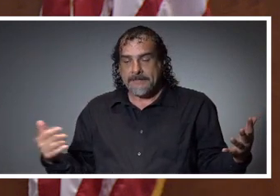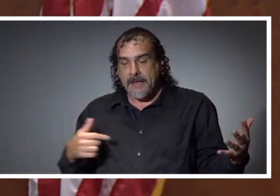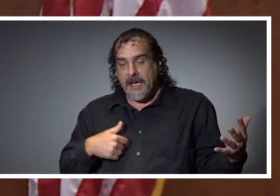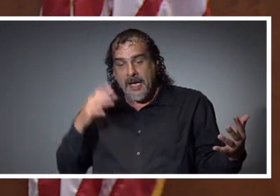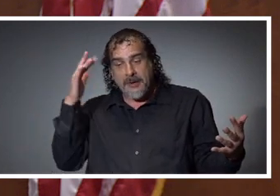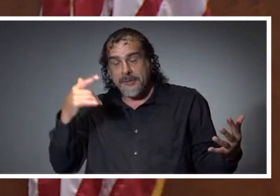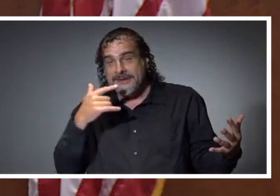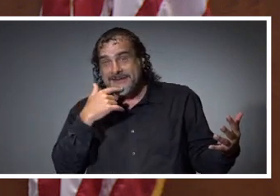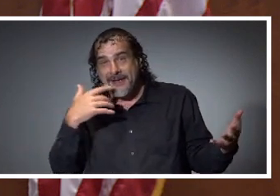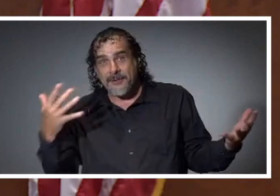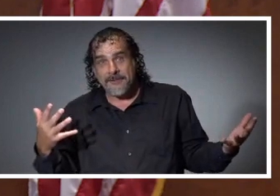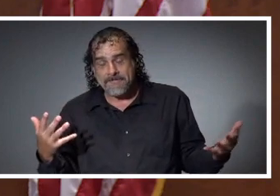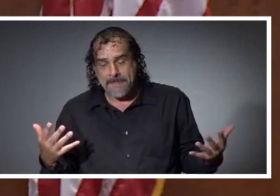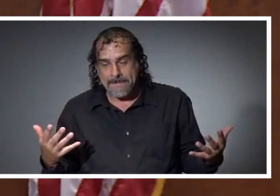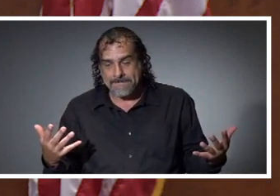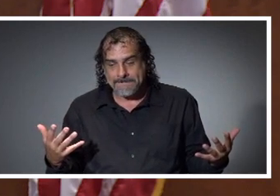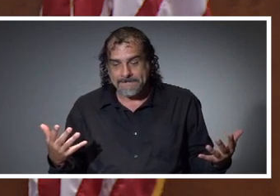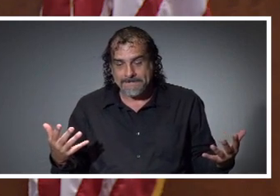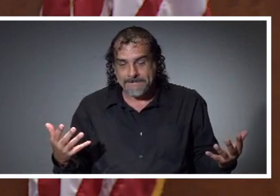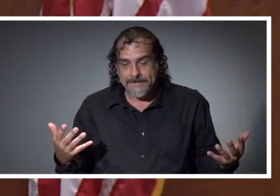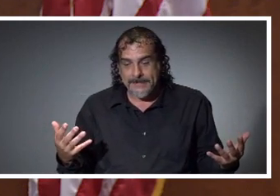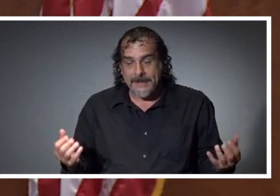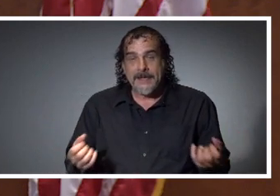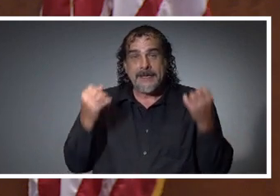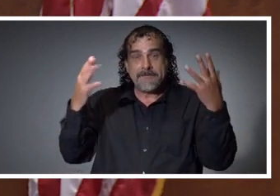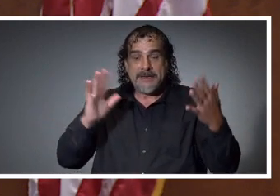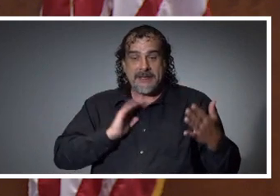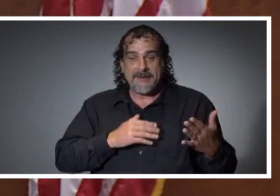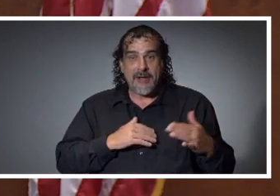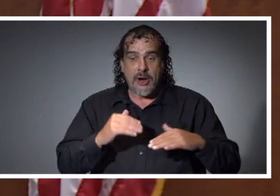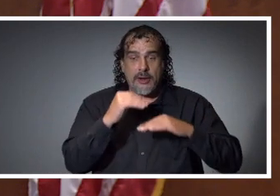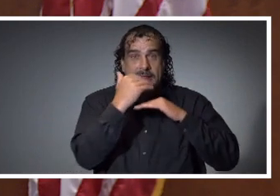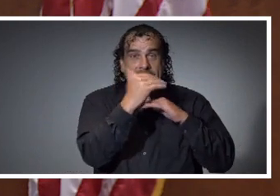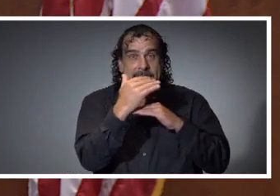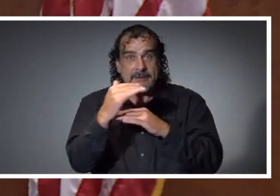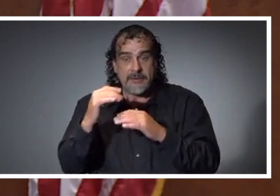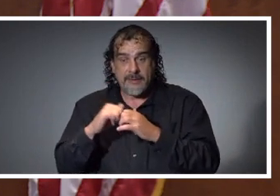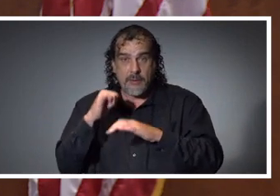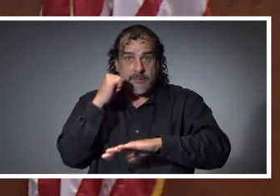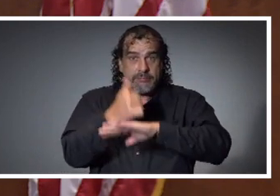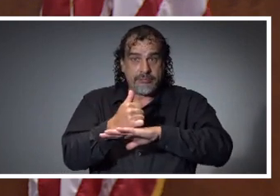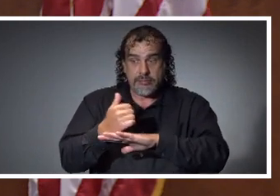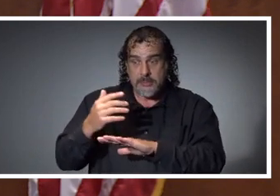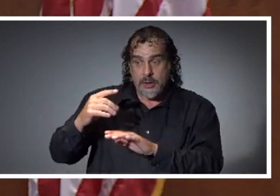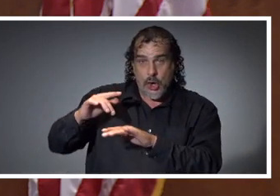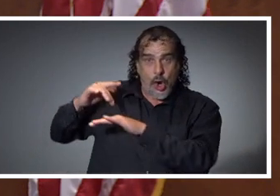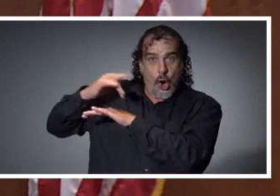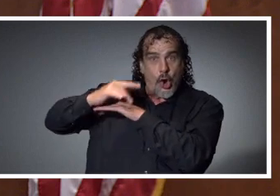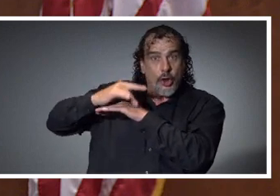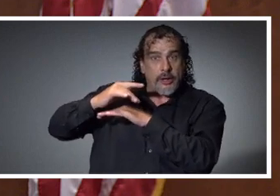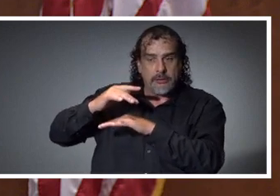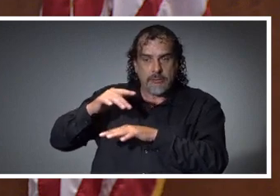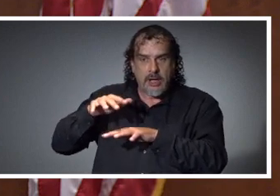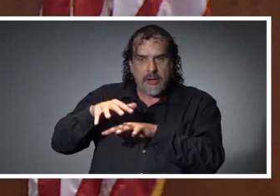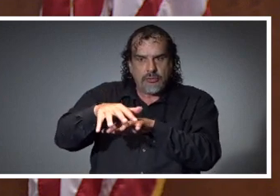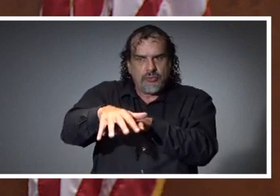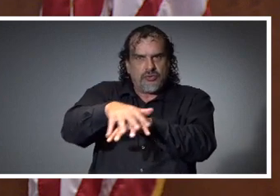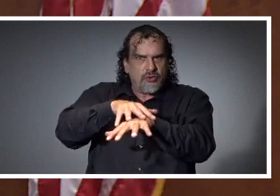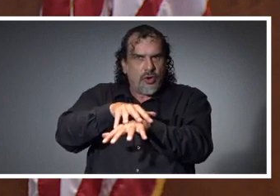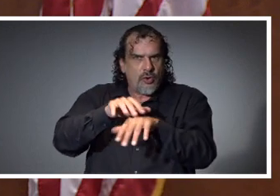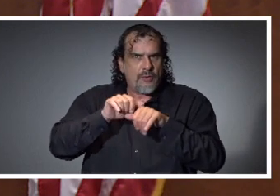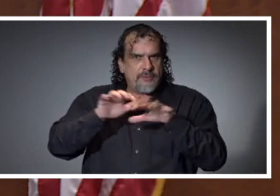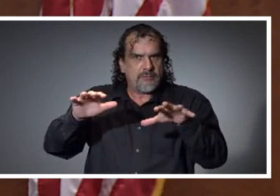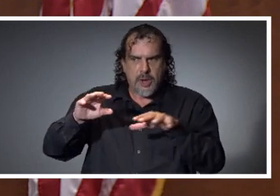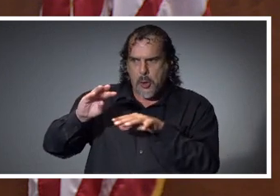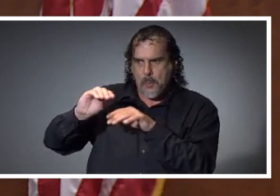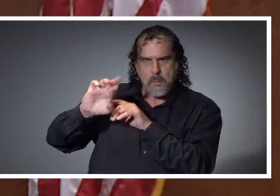measure, many of the policies that we put in place were successful in slowing down the spread in March and April and May.